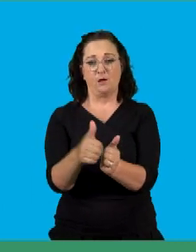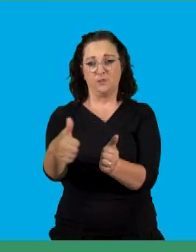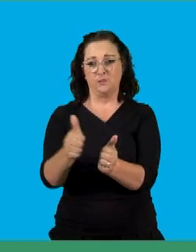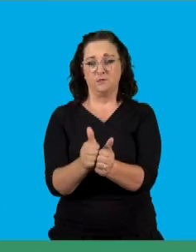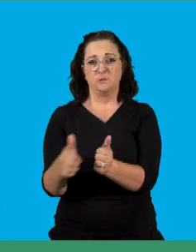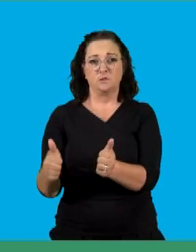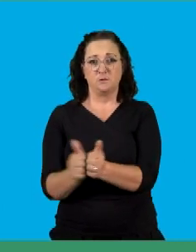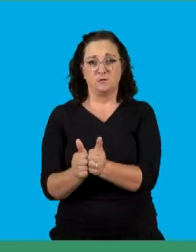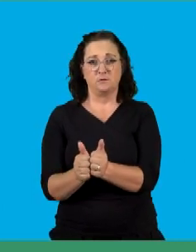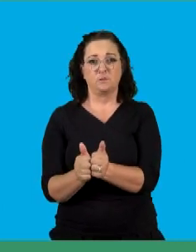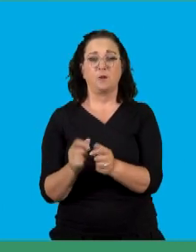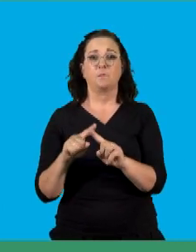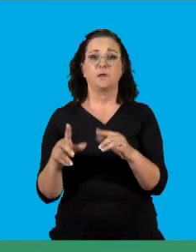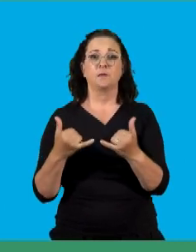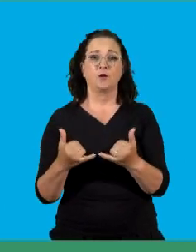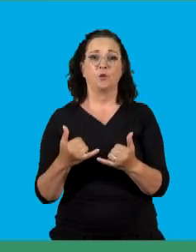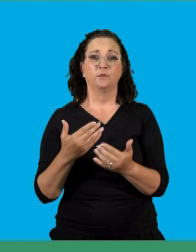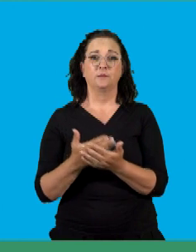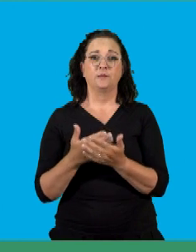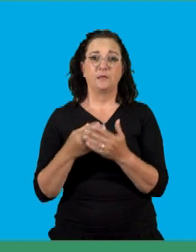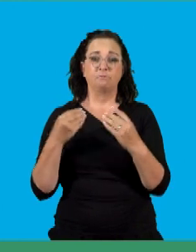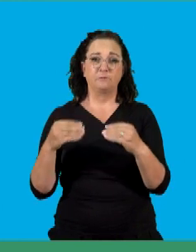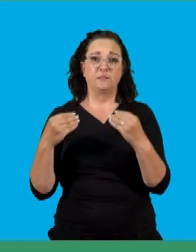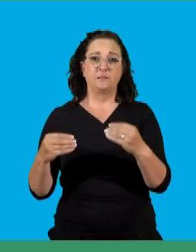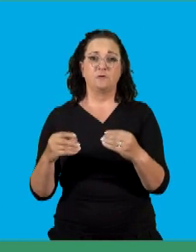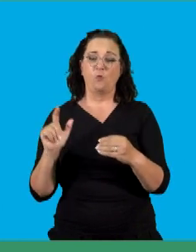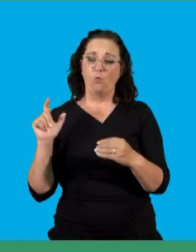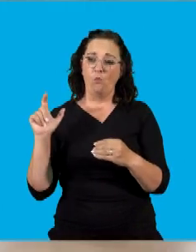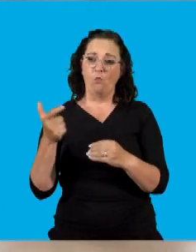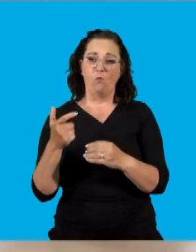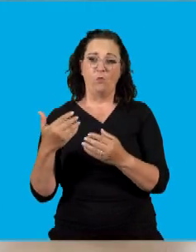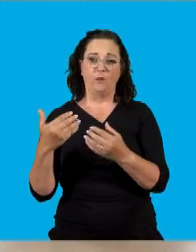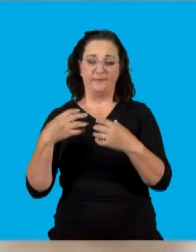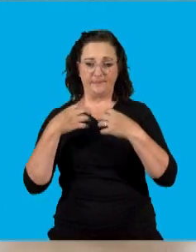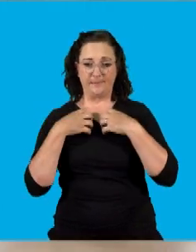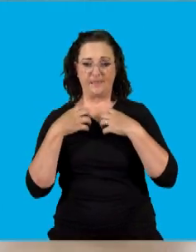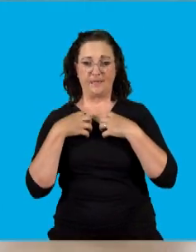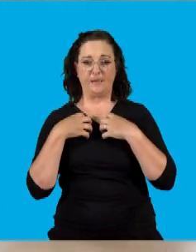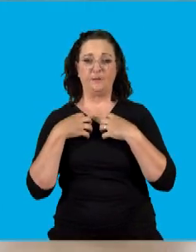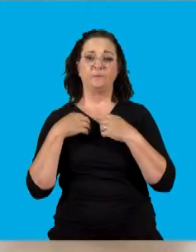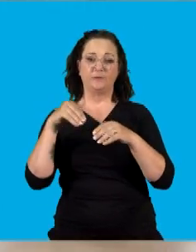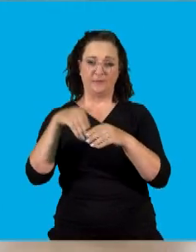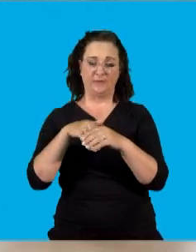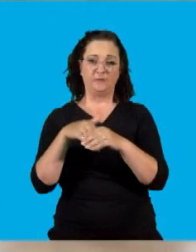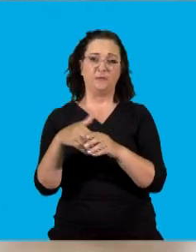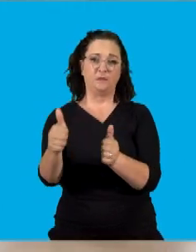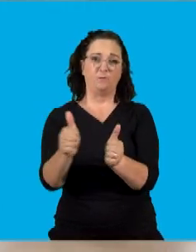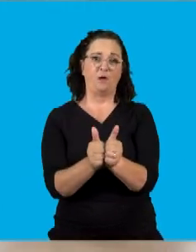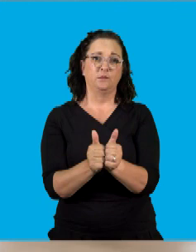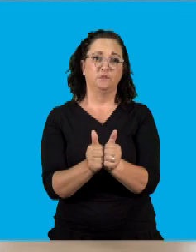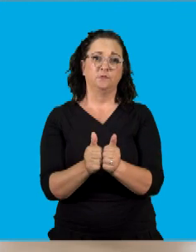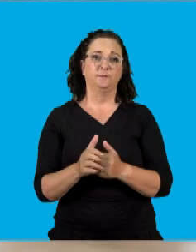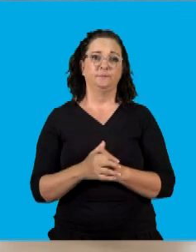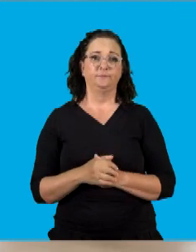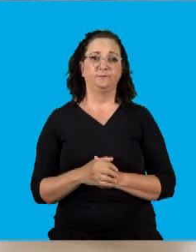So they are jointly and severally liable for the debts of the business, meaning all the debts of the partnership, they belong to the partners. So the correct